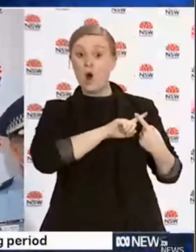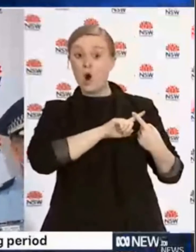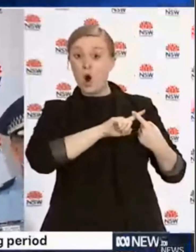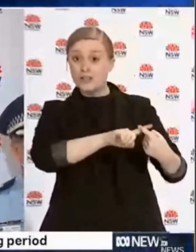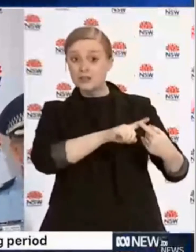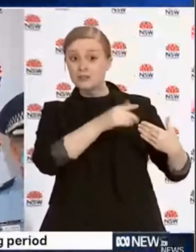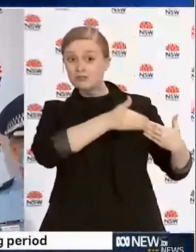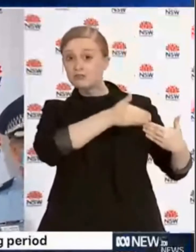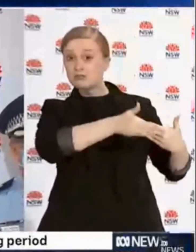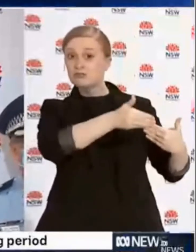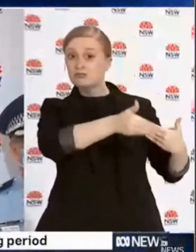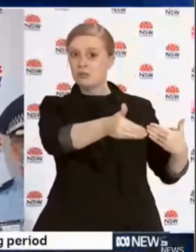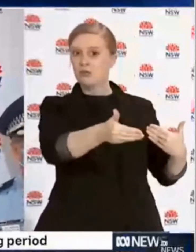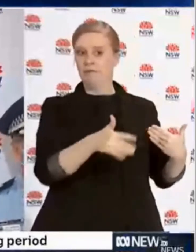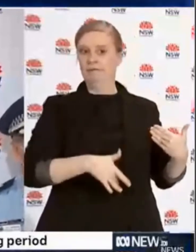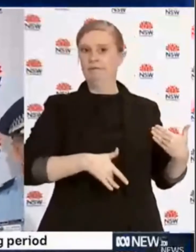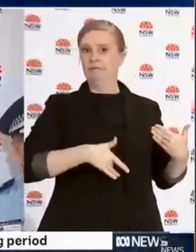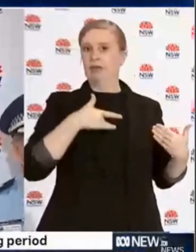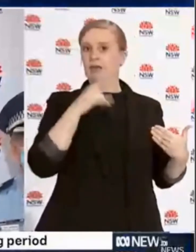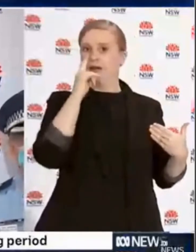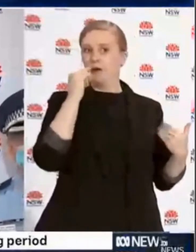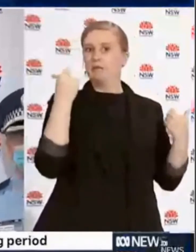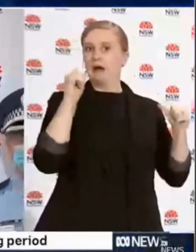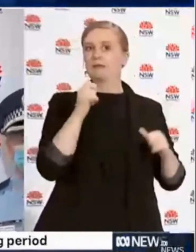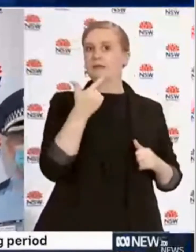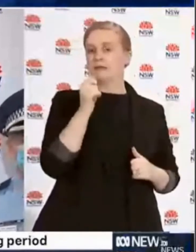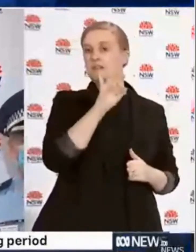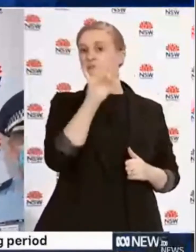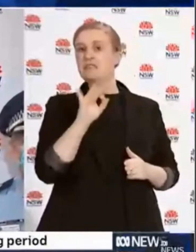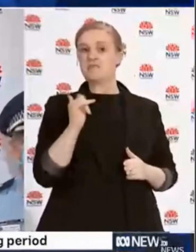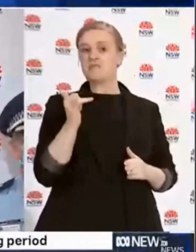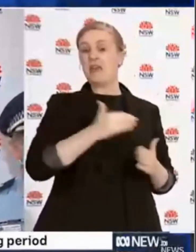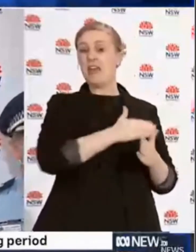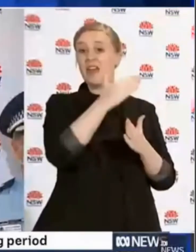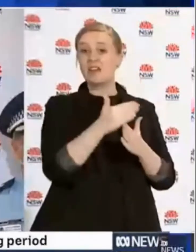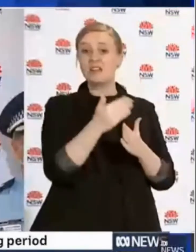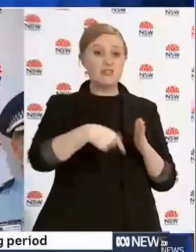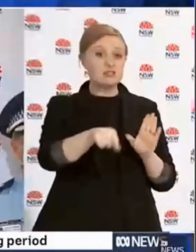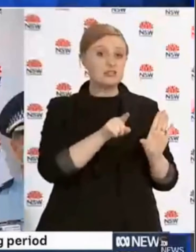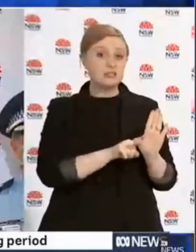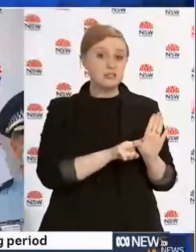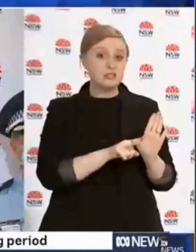perhaps it's hard to put a precise time on it, but certainly later this year, but perhaps in another